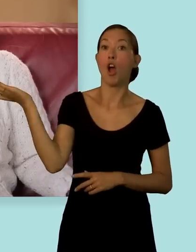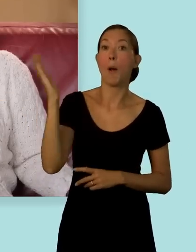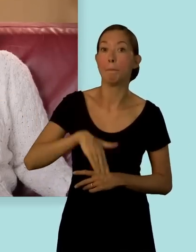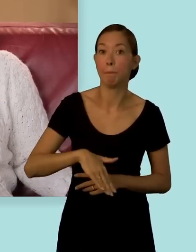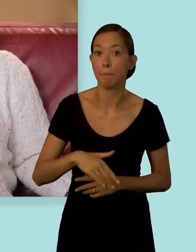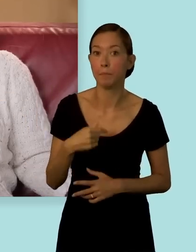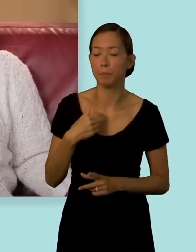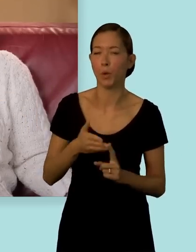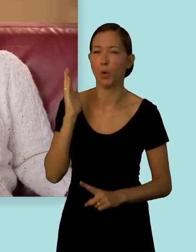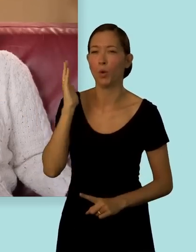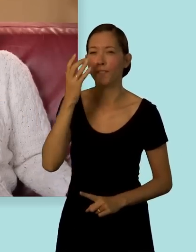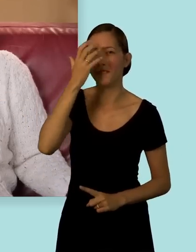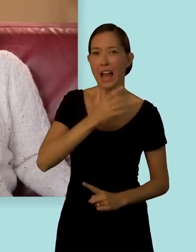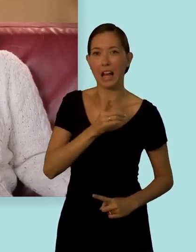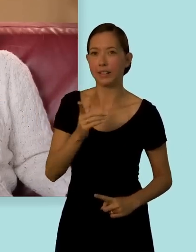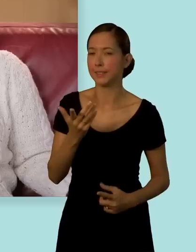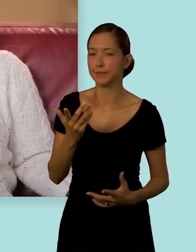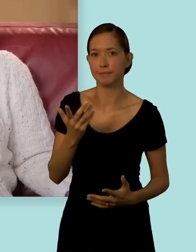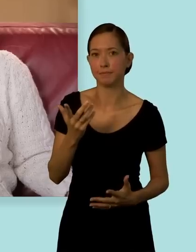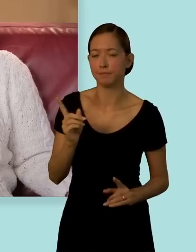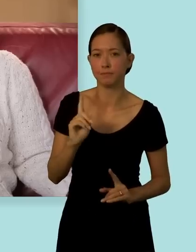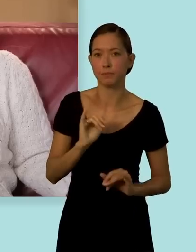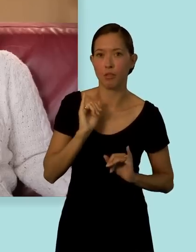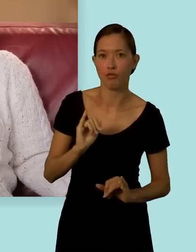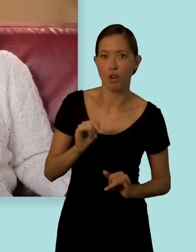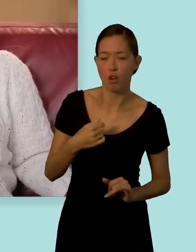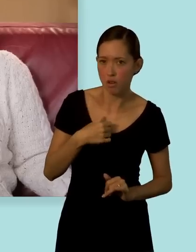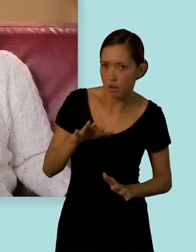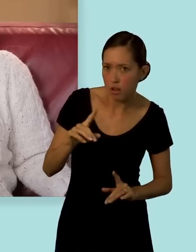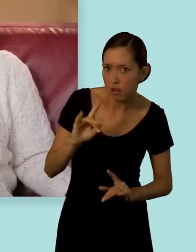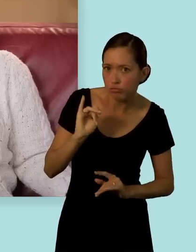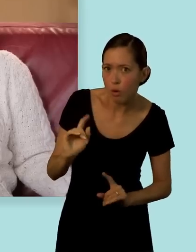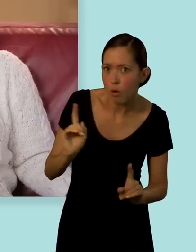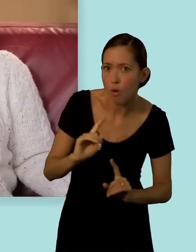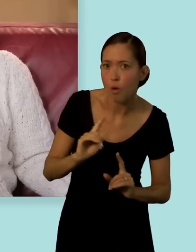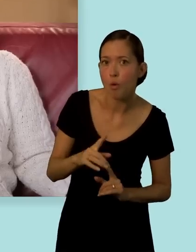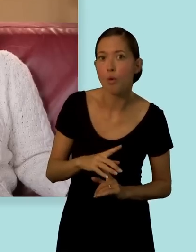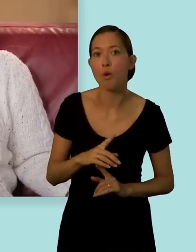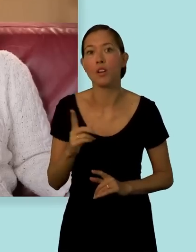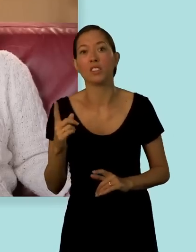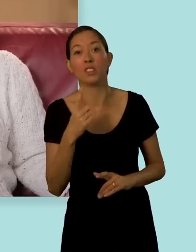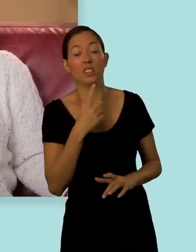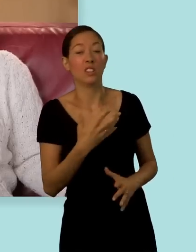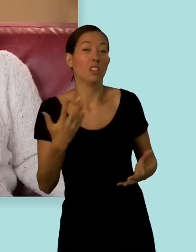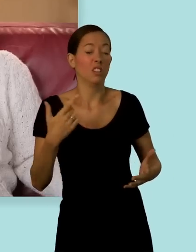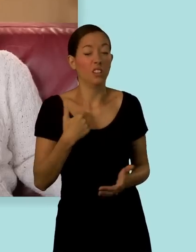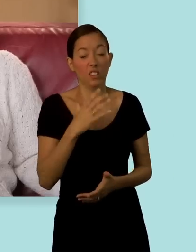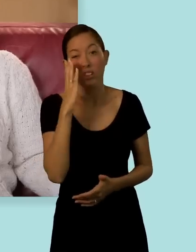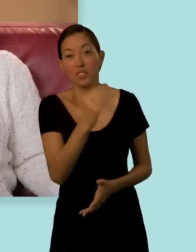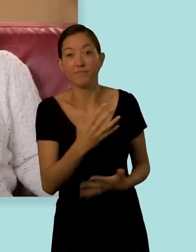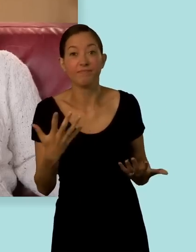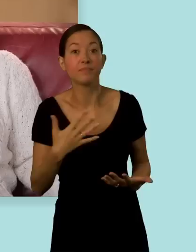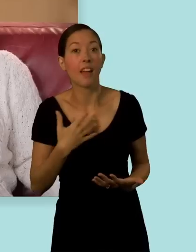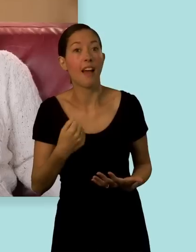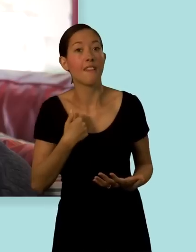wrong. And I said to her, "What's wrong?" And she said, "I might as